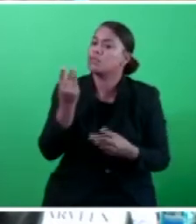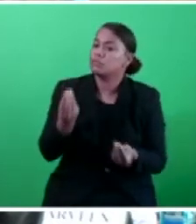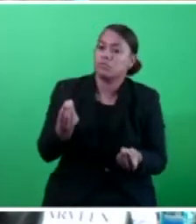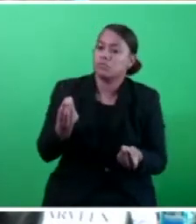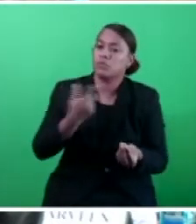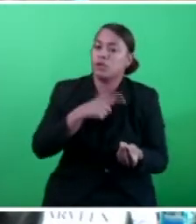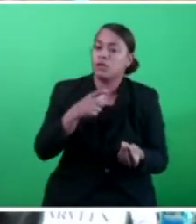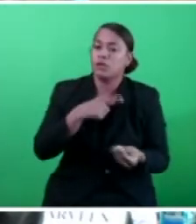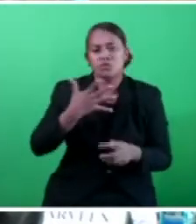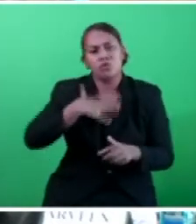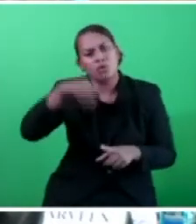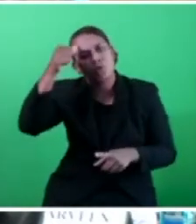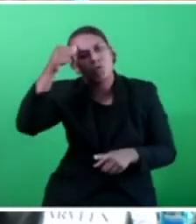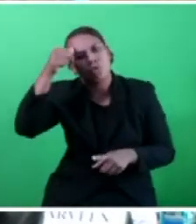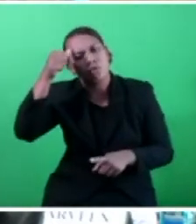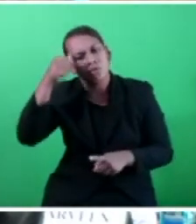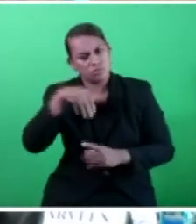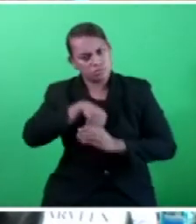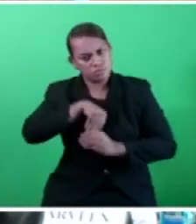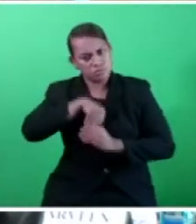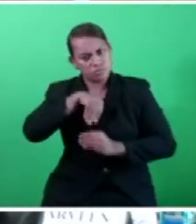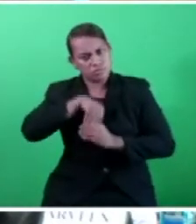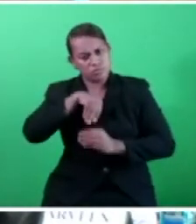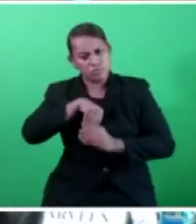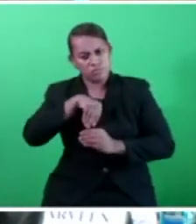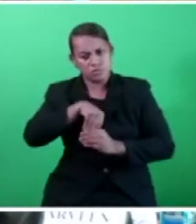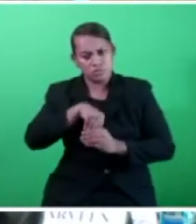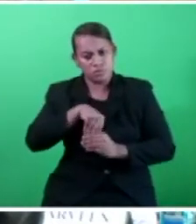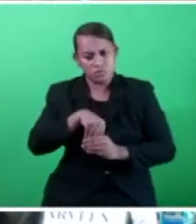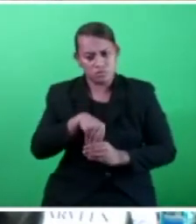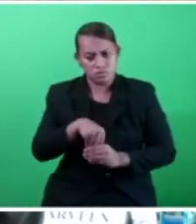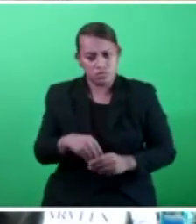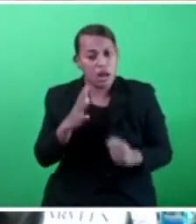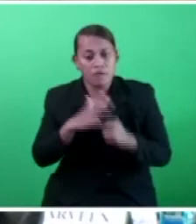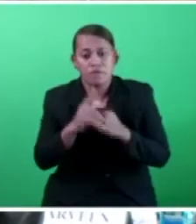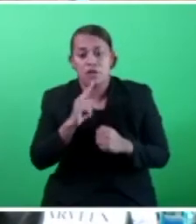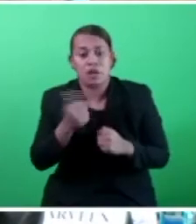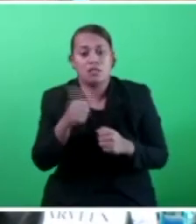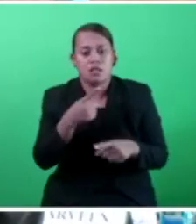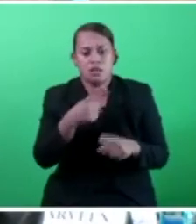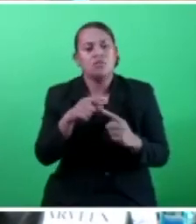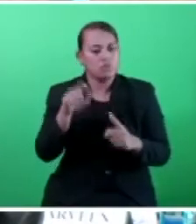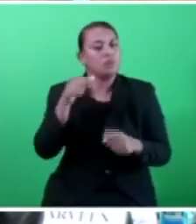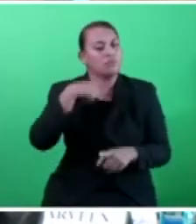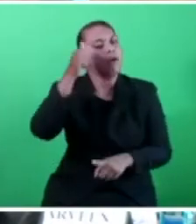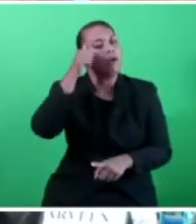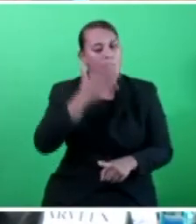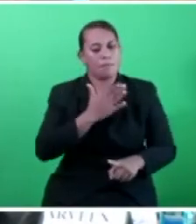colleagues are more than capable on the ground to look after this nation. Thank you, Honorable Speaker.